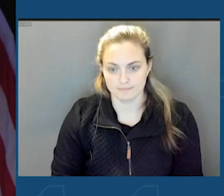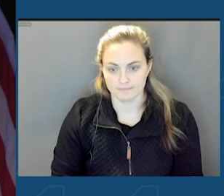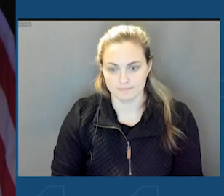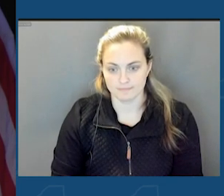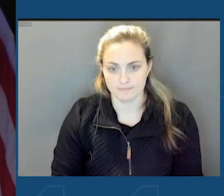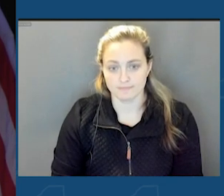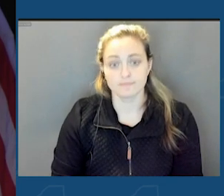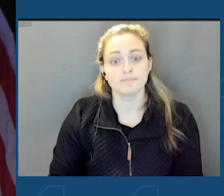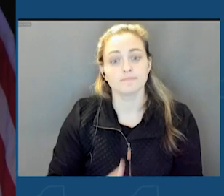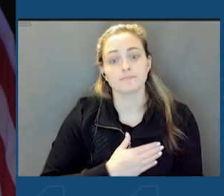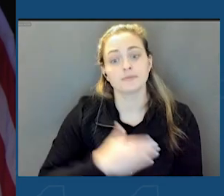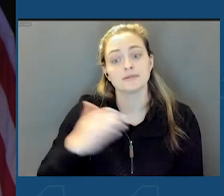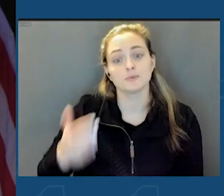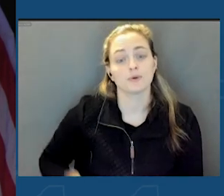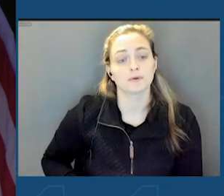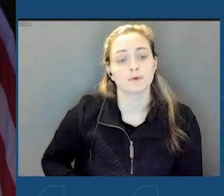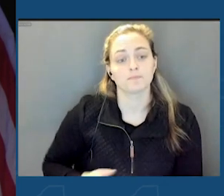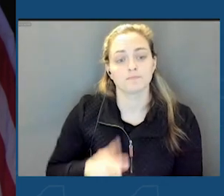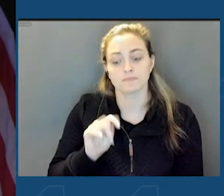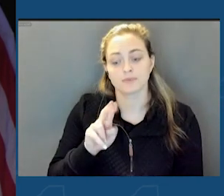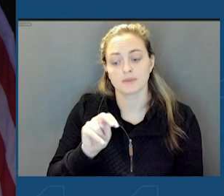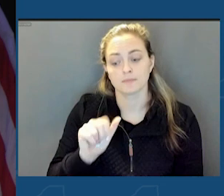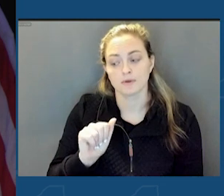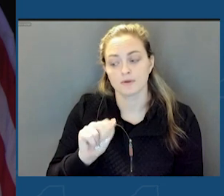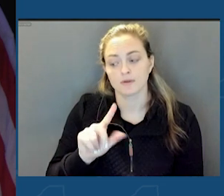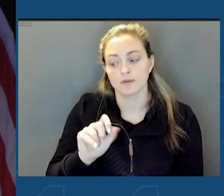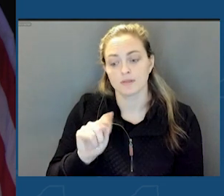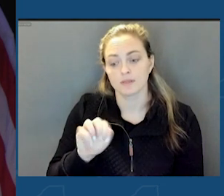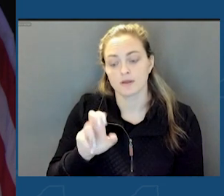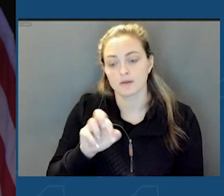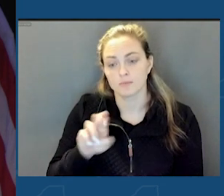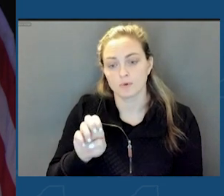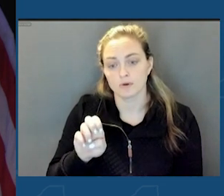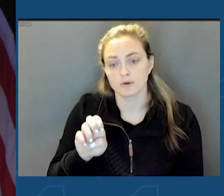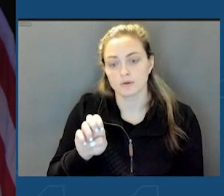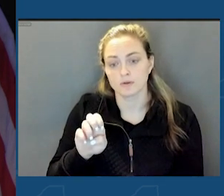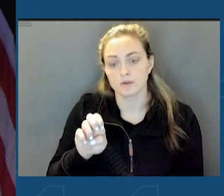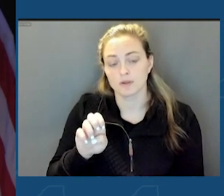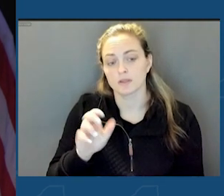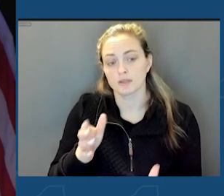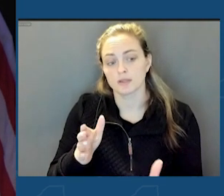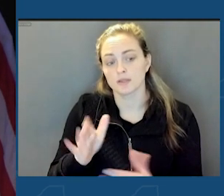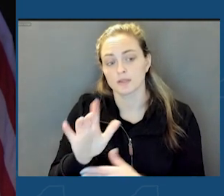Please welcome to the stage Camara Lattimore to sing the Lord's Prayer.